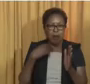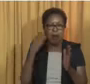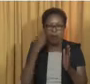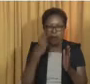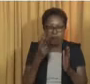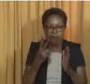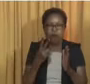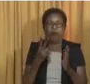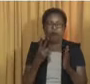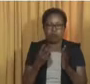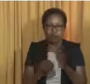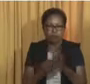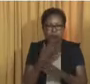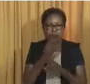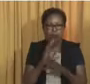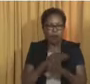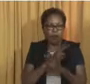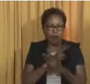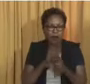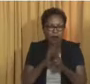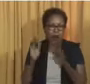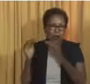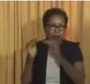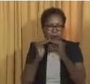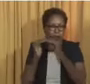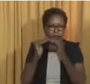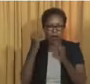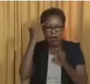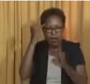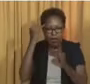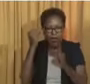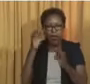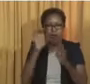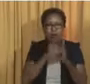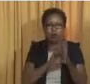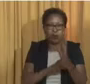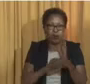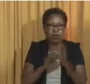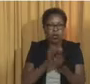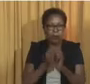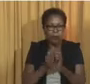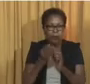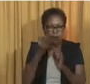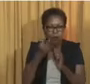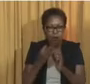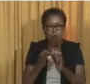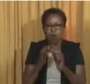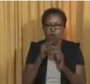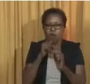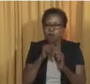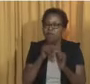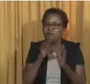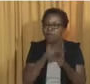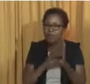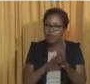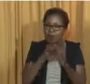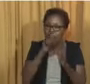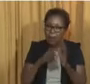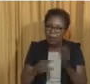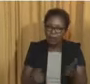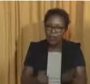very democratic idea that constitutional amendments of a fundamental nature should take place through